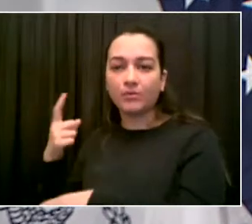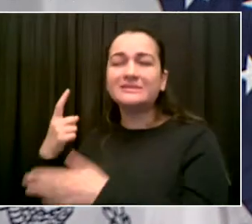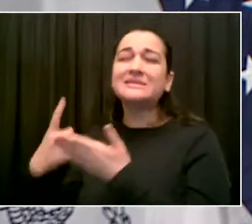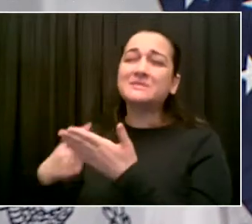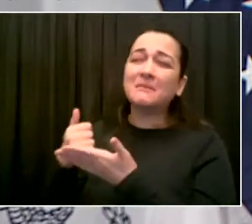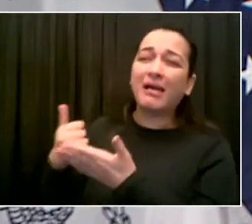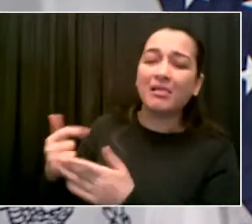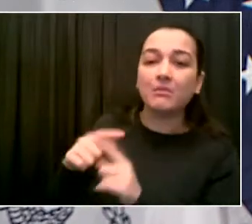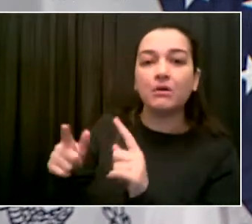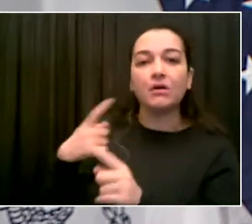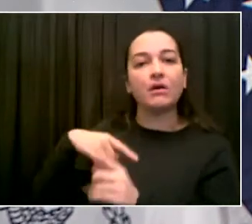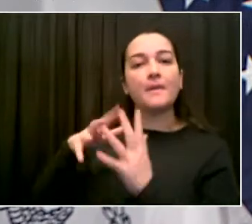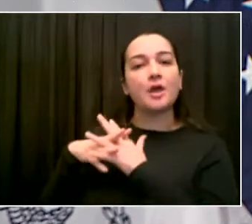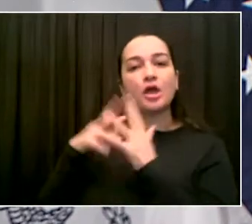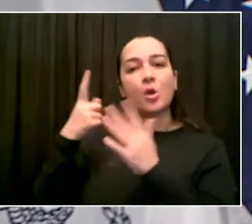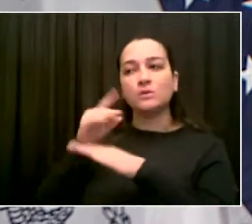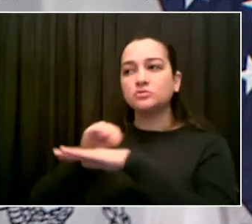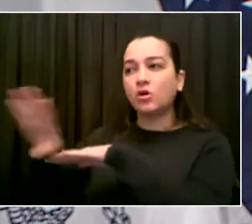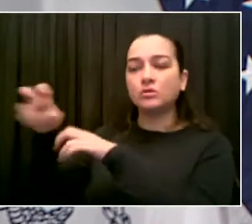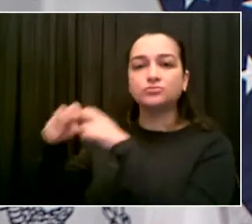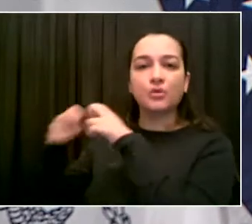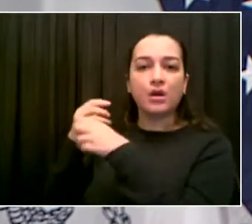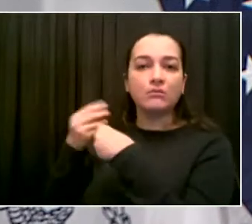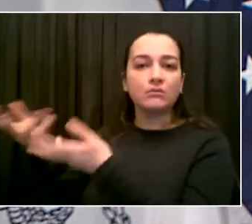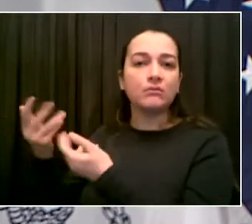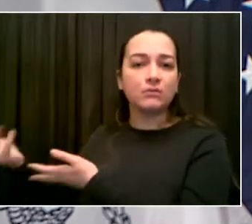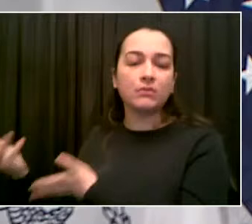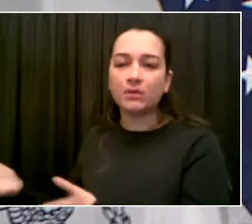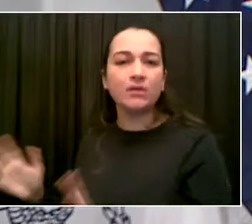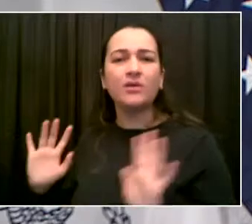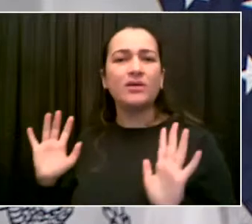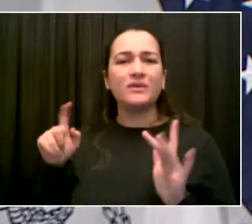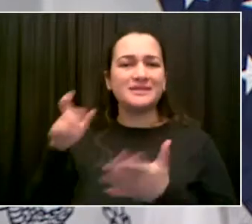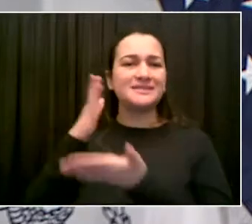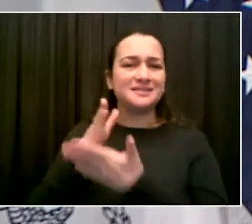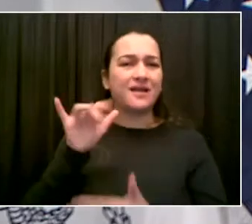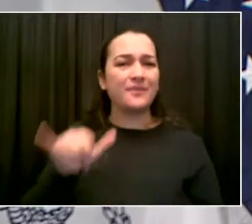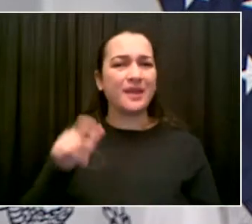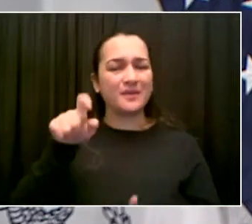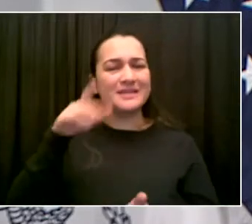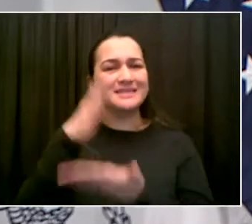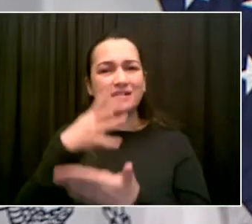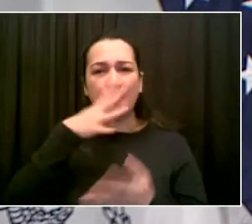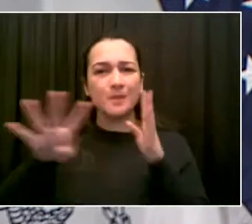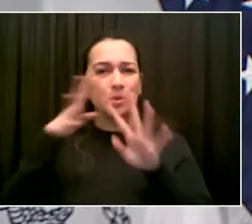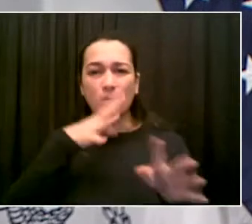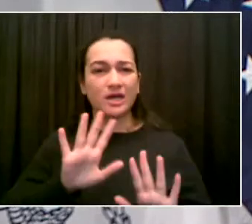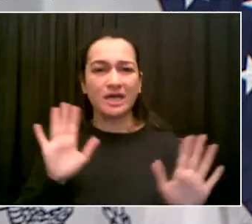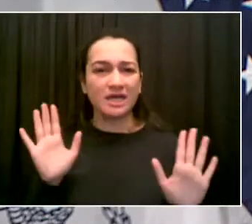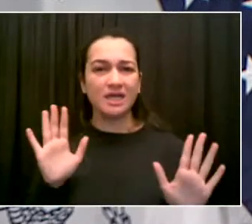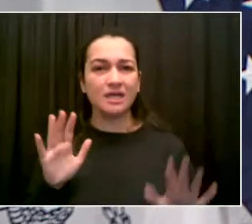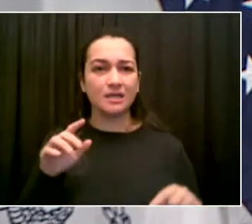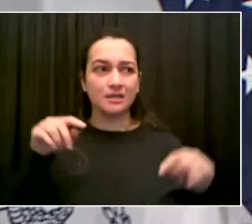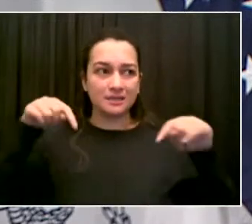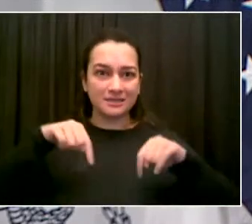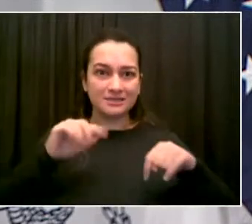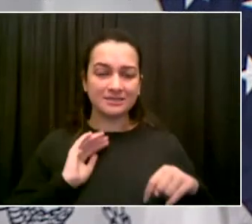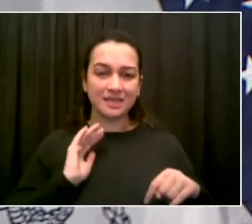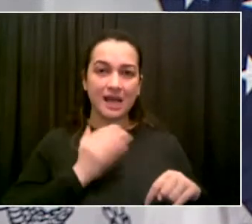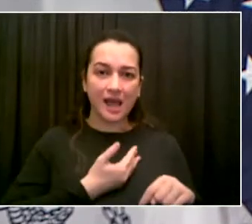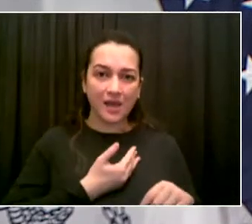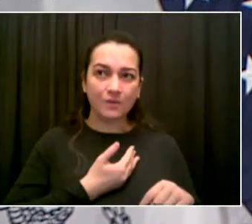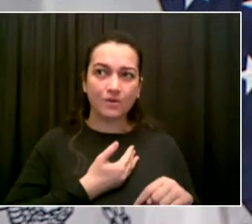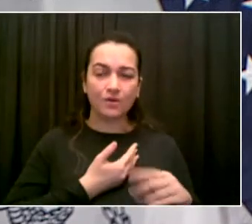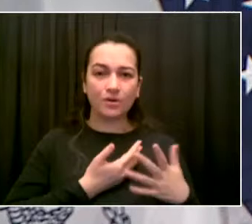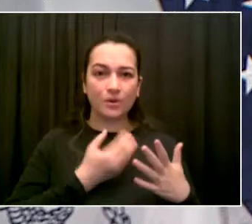to come here because they have no other choice. They're facing violence and terror in many cases. And it's a classic situation. Any